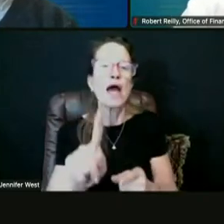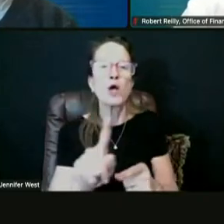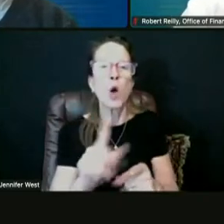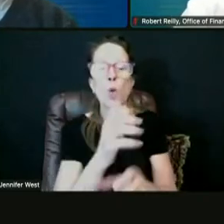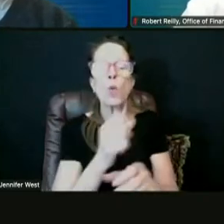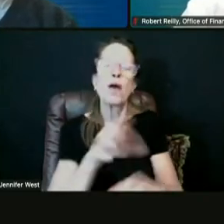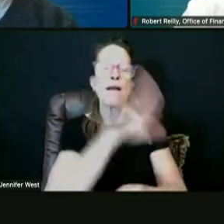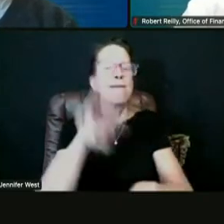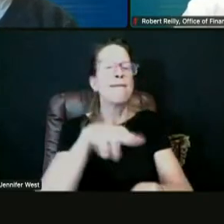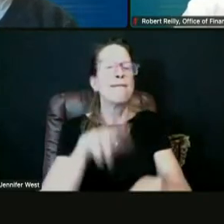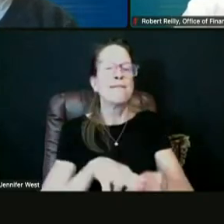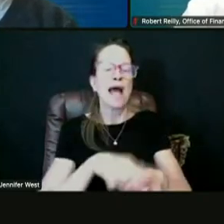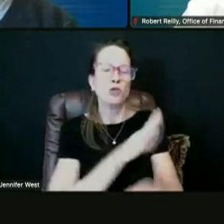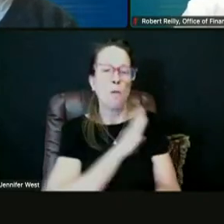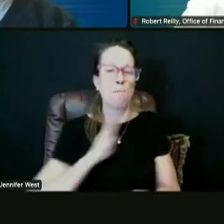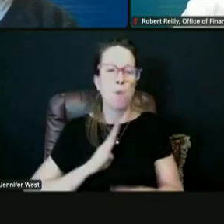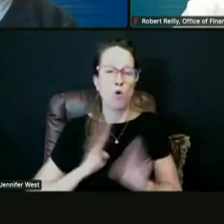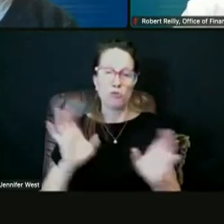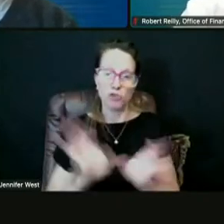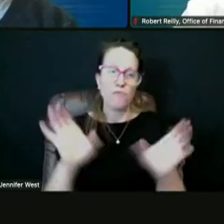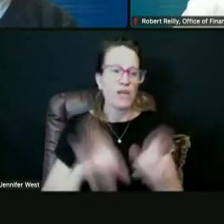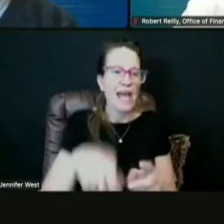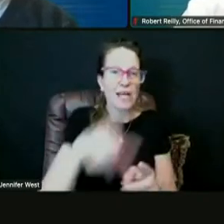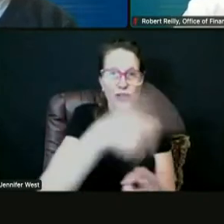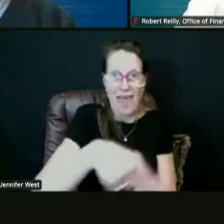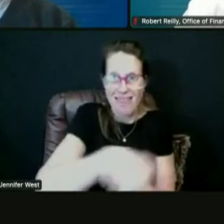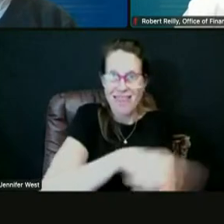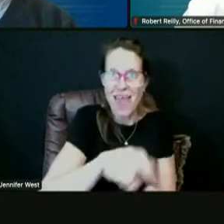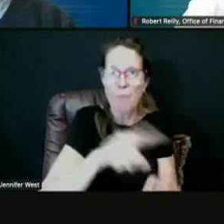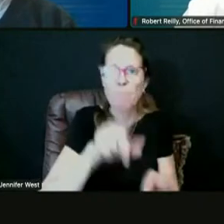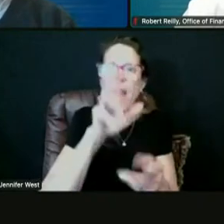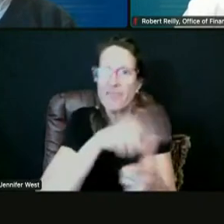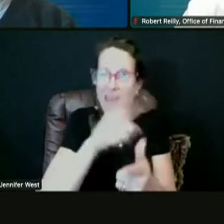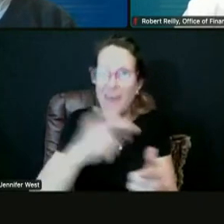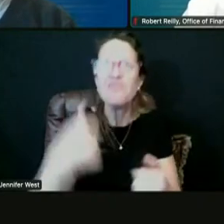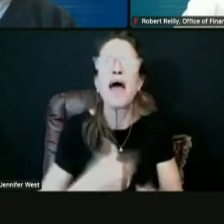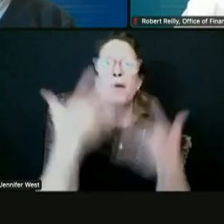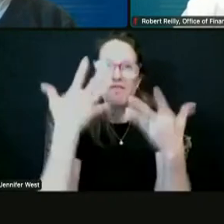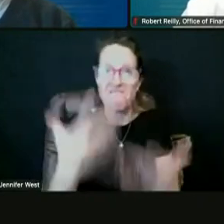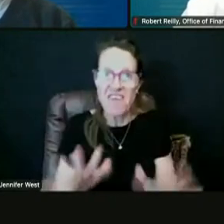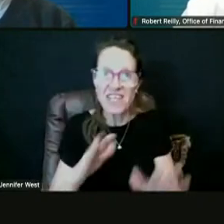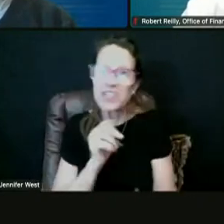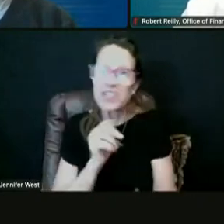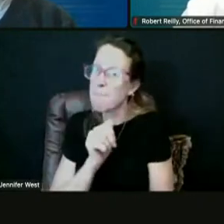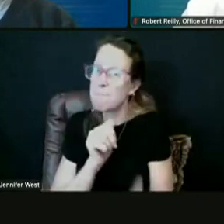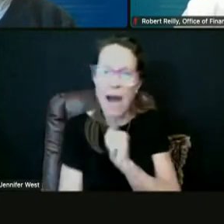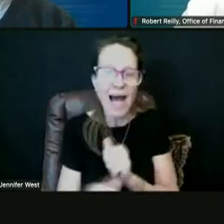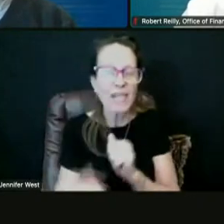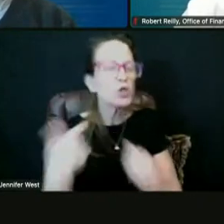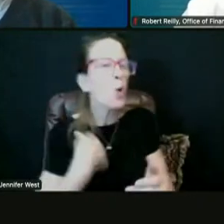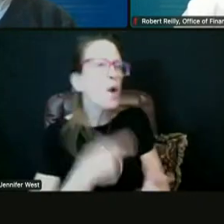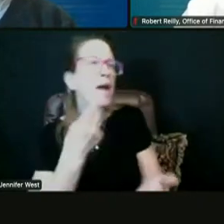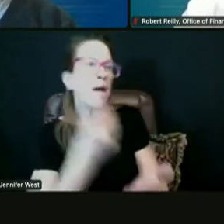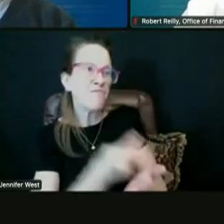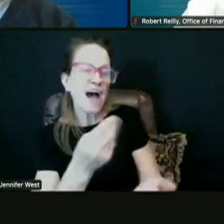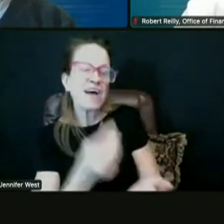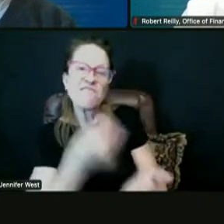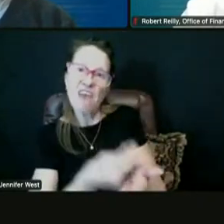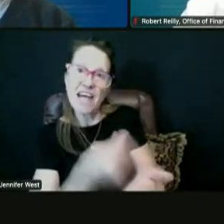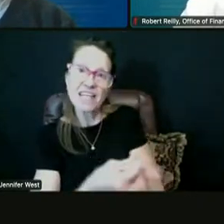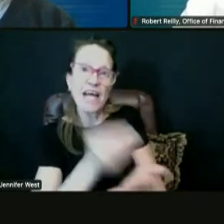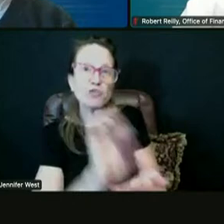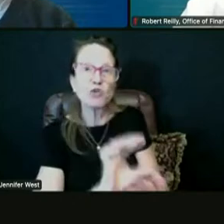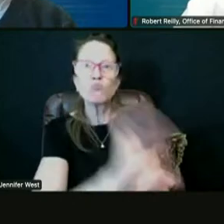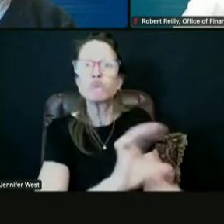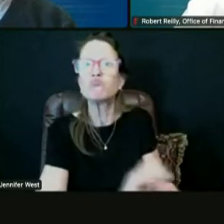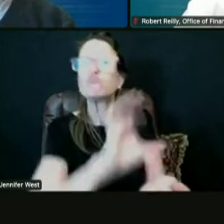when they receive that certification, they also are compensated for that, which is great. And then they are also compensated when they're working in our